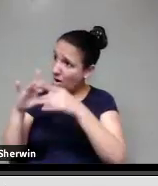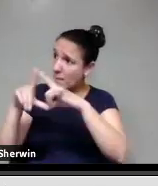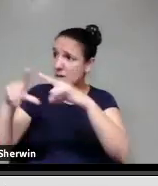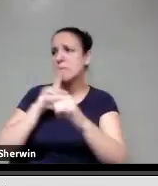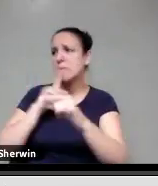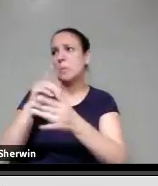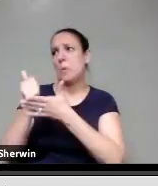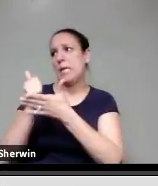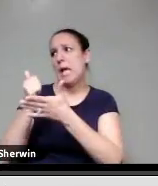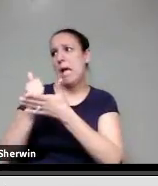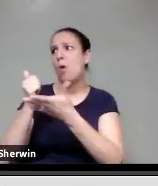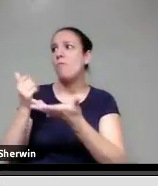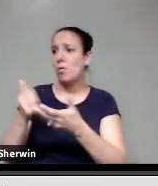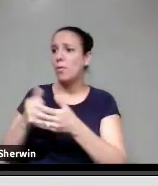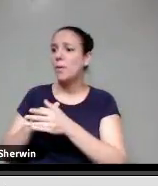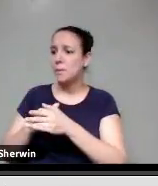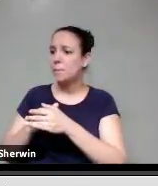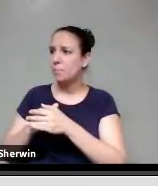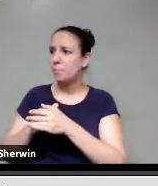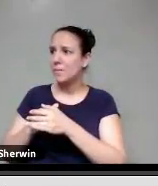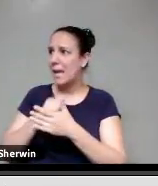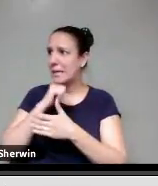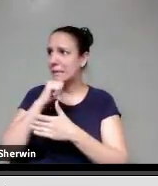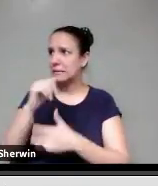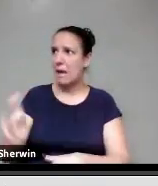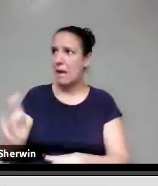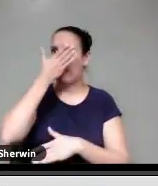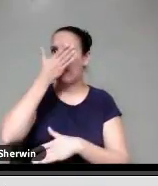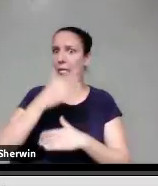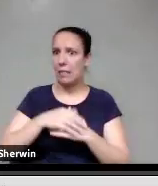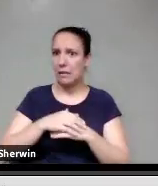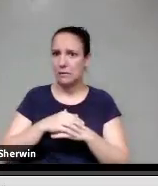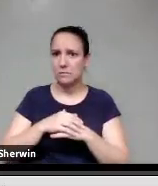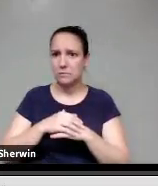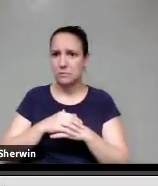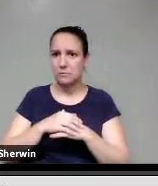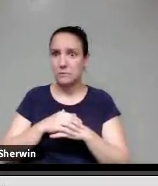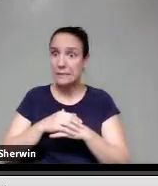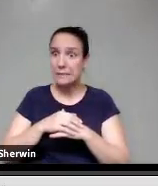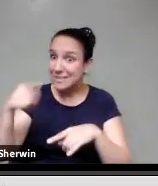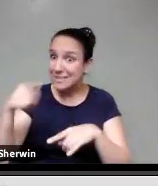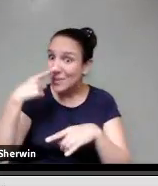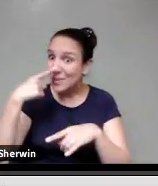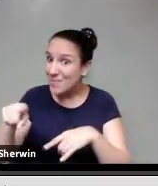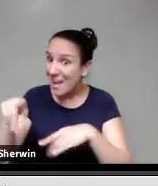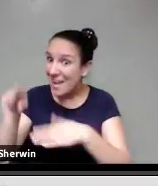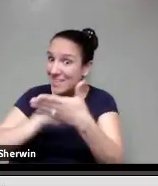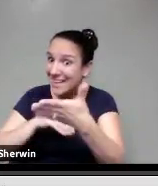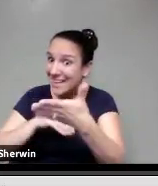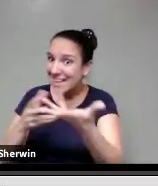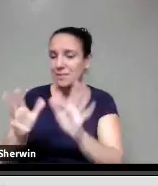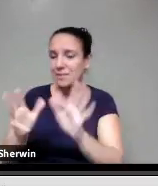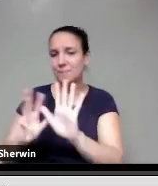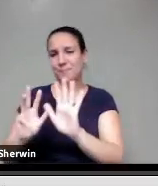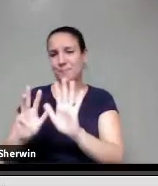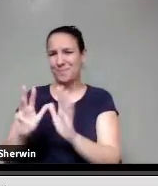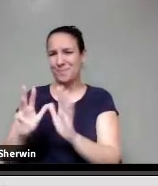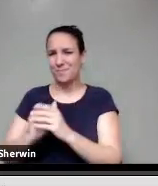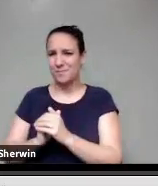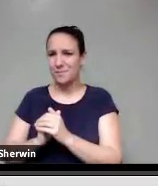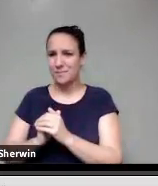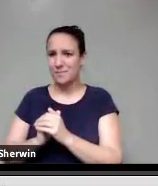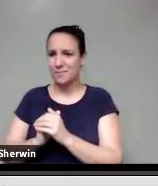without actually being in their face about, would you fill this out right now, kind of a thing. Just say, did you have a chance to pick up a comment card? We find those